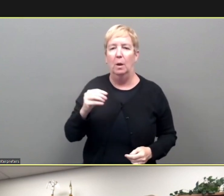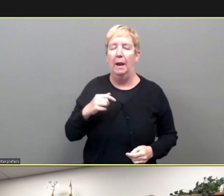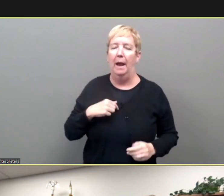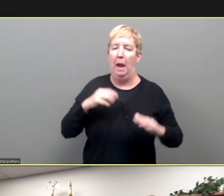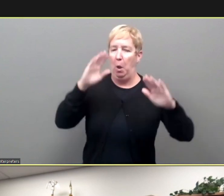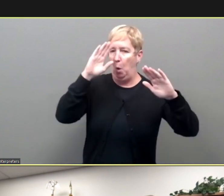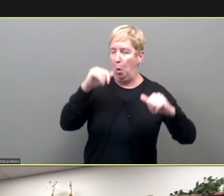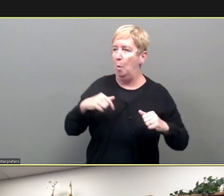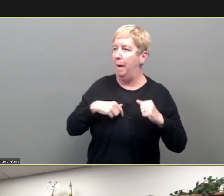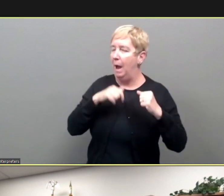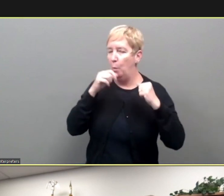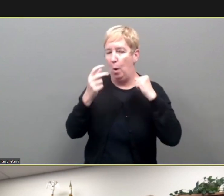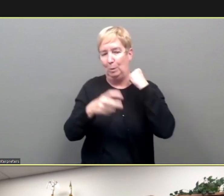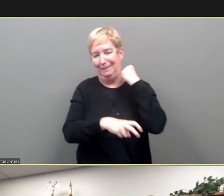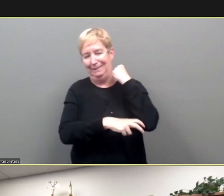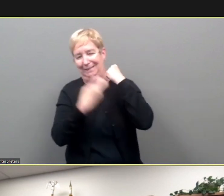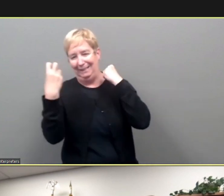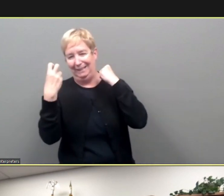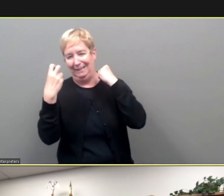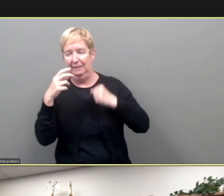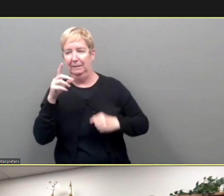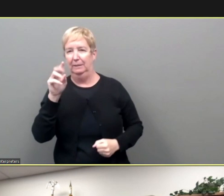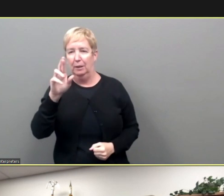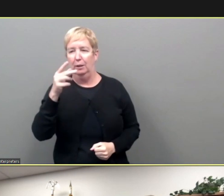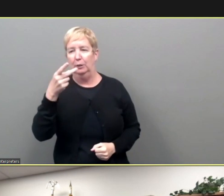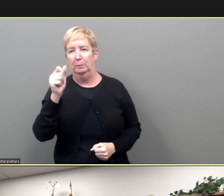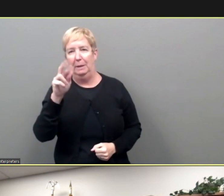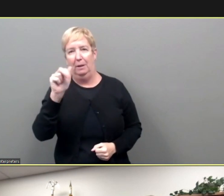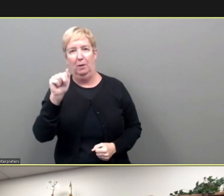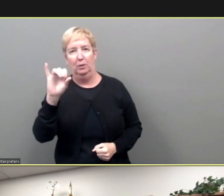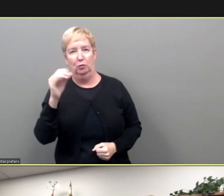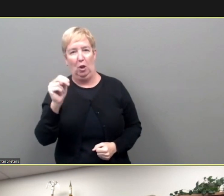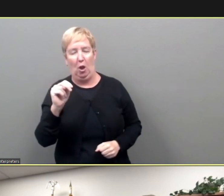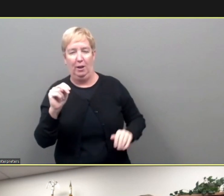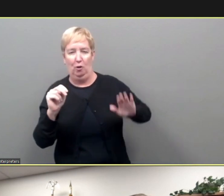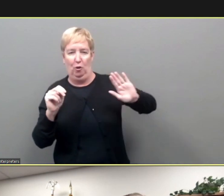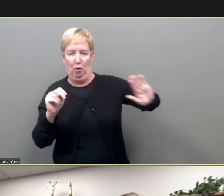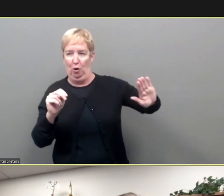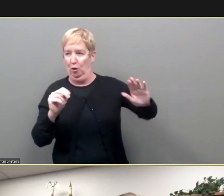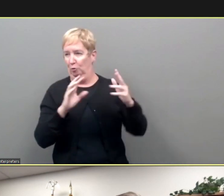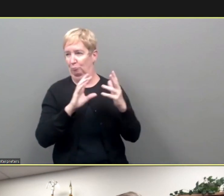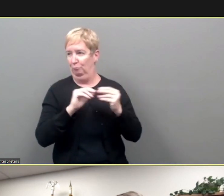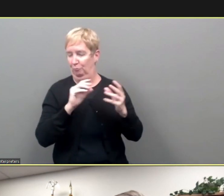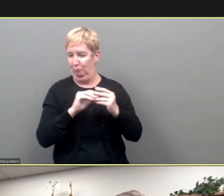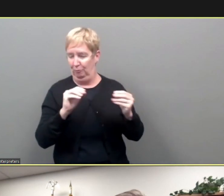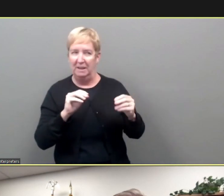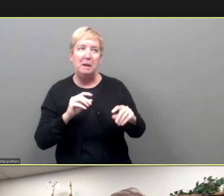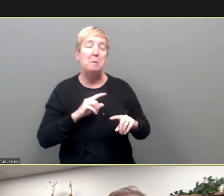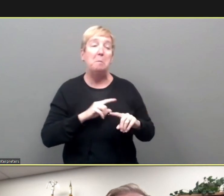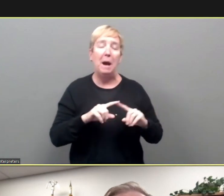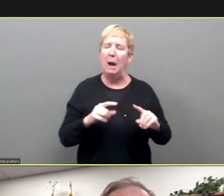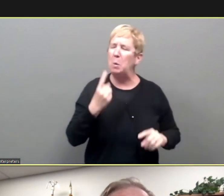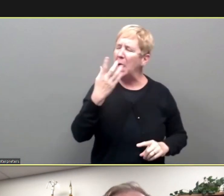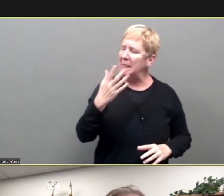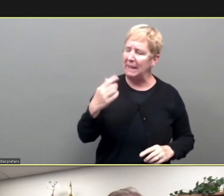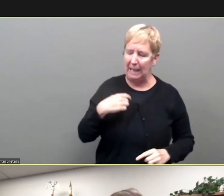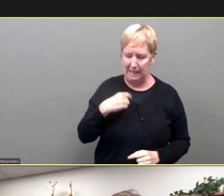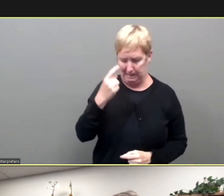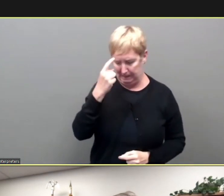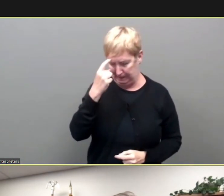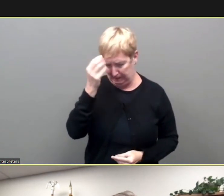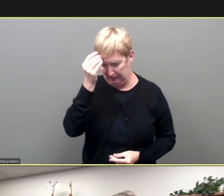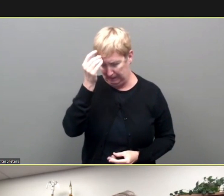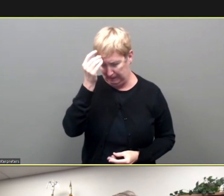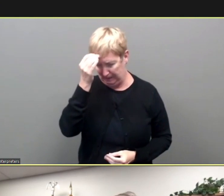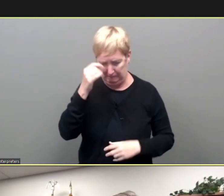steal Secretary Petajon's line, but this is just the one thing that keeps resonating in my head is just